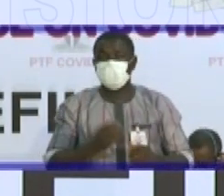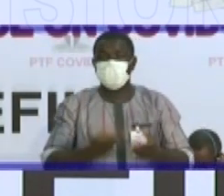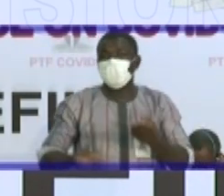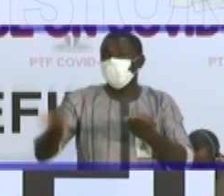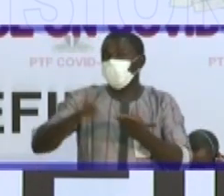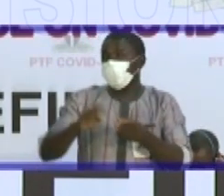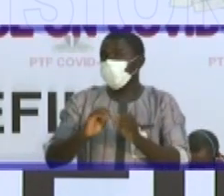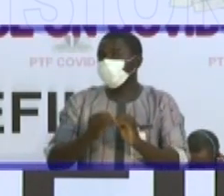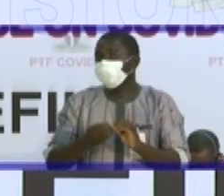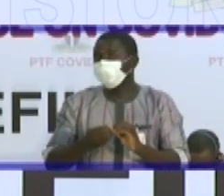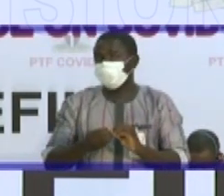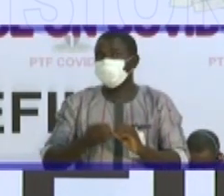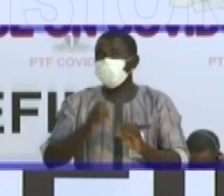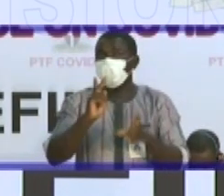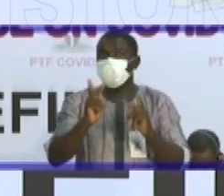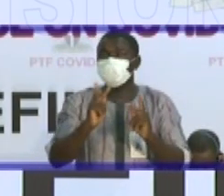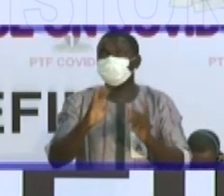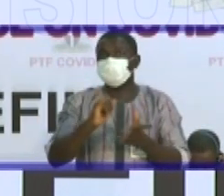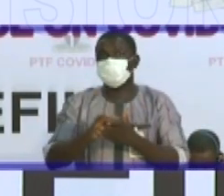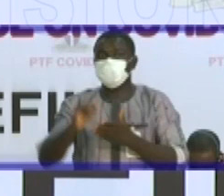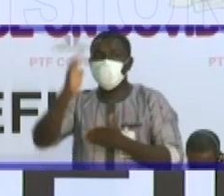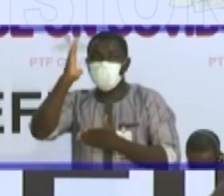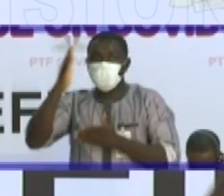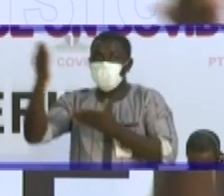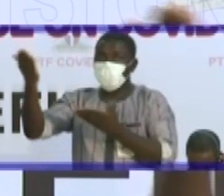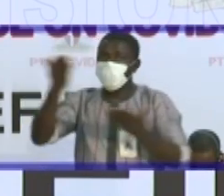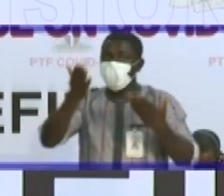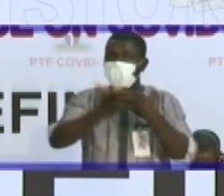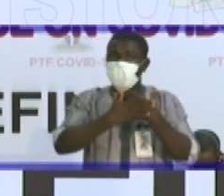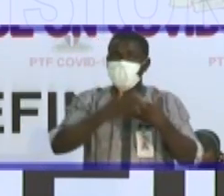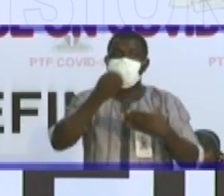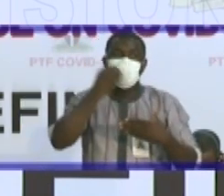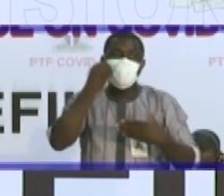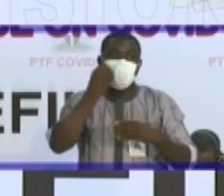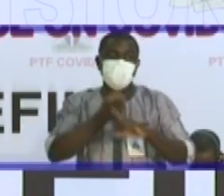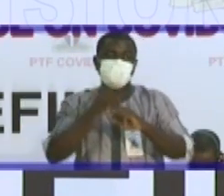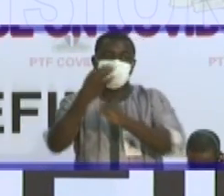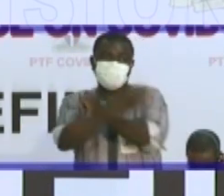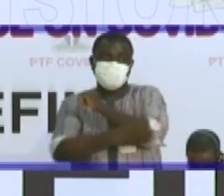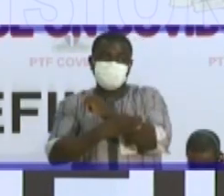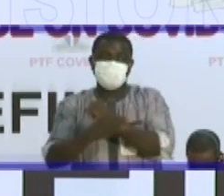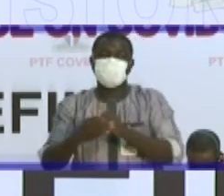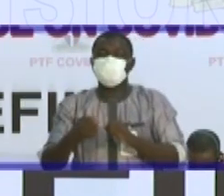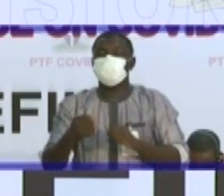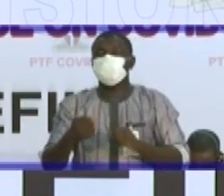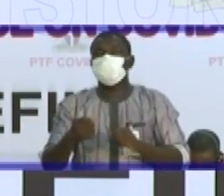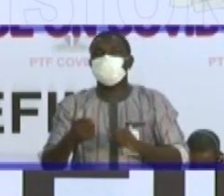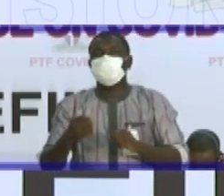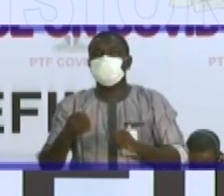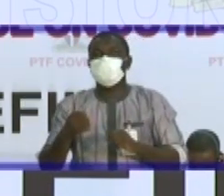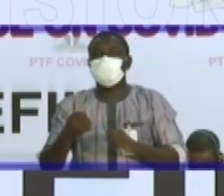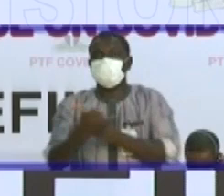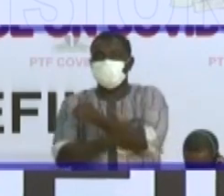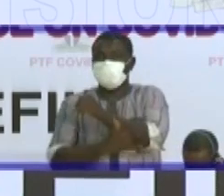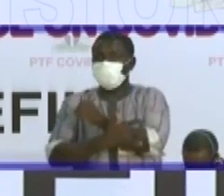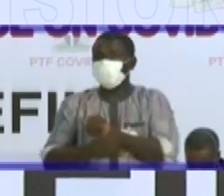numbers of those, to make it easier. Otherwise, the time they have to stay will be longer, and